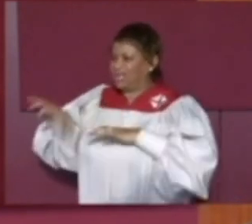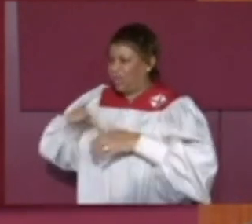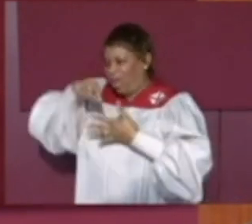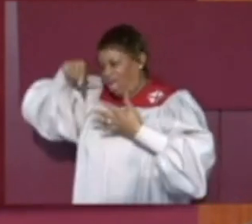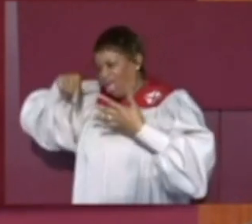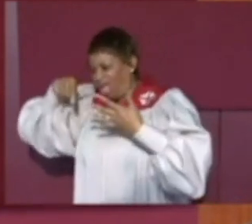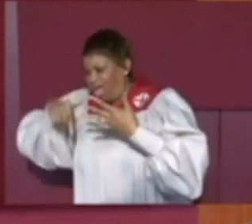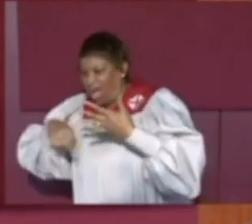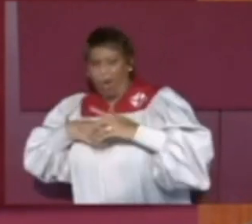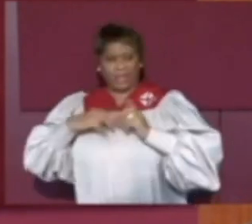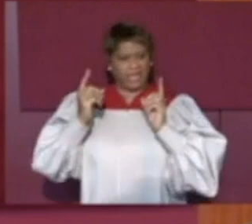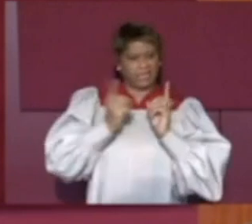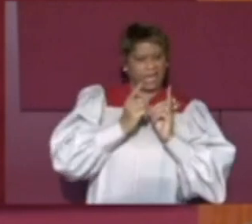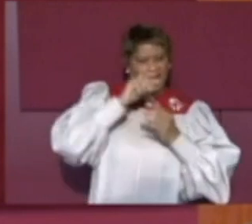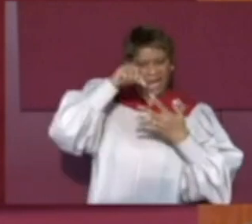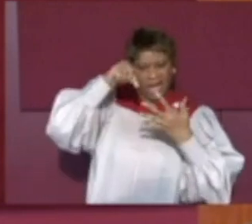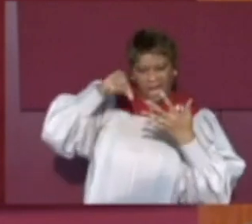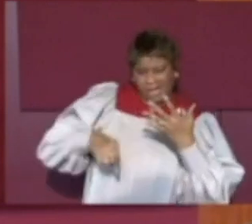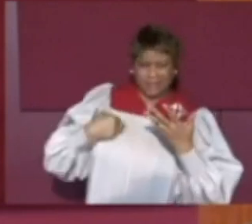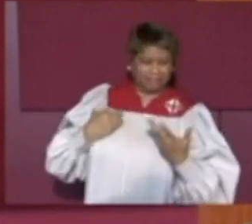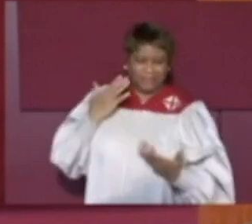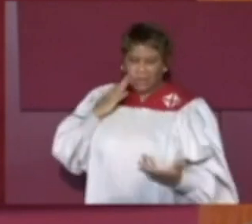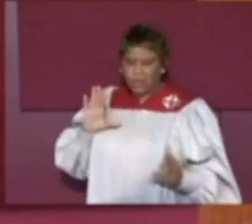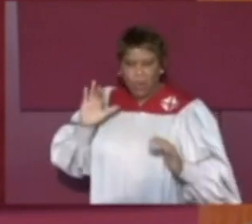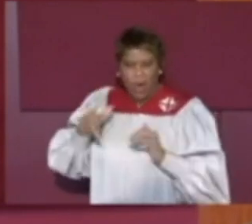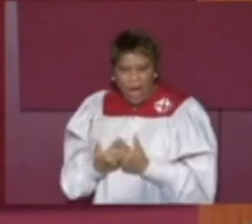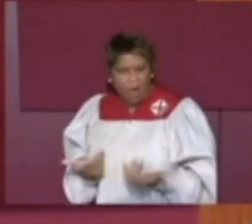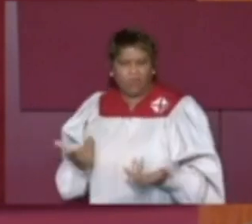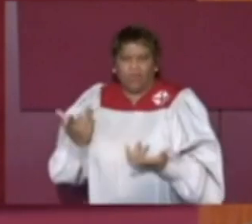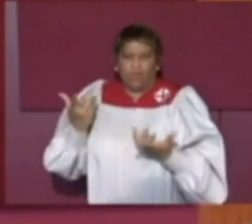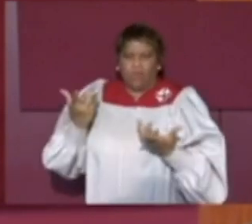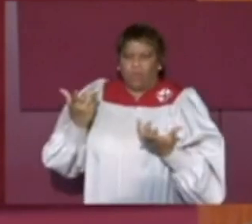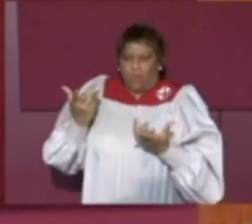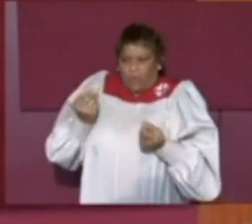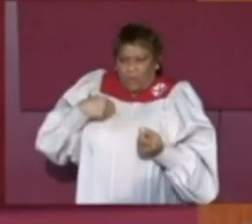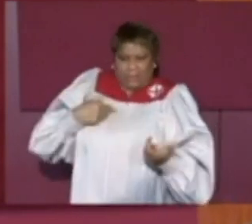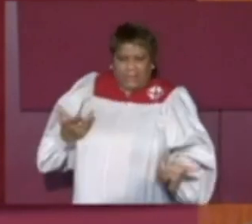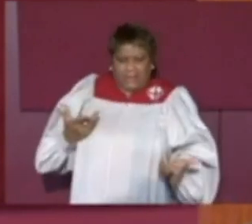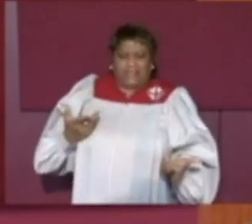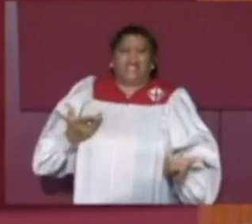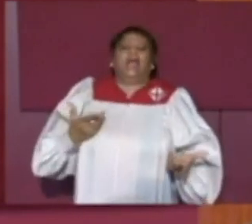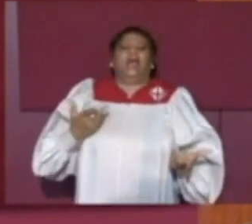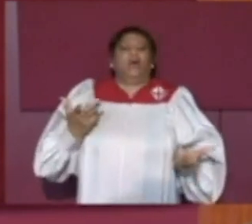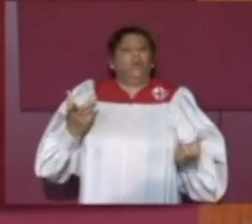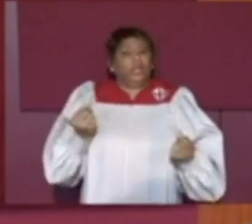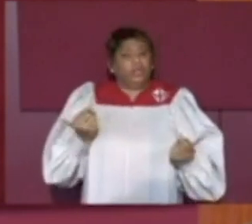they're dating this, that, and the other, and I just don't know what I'm supposed to do. Be kind.